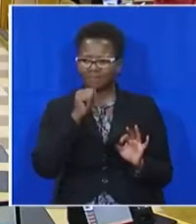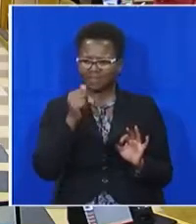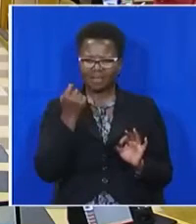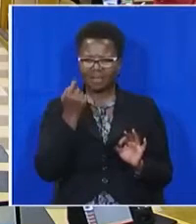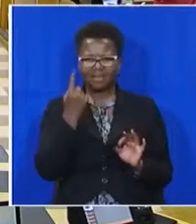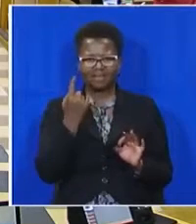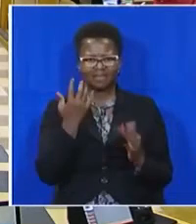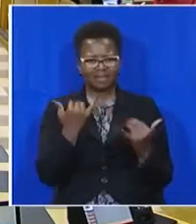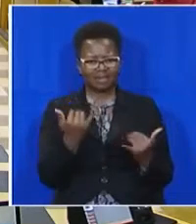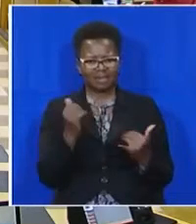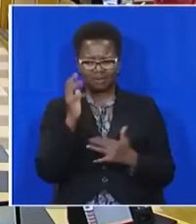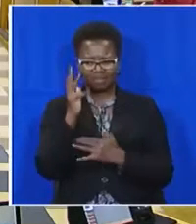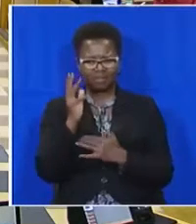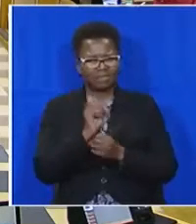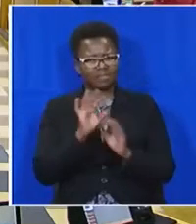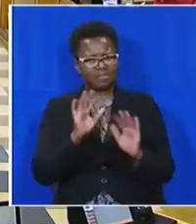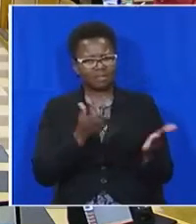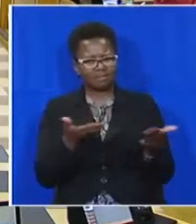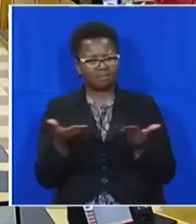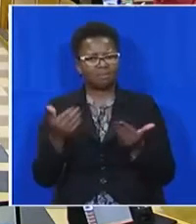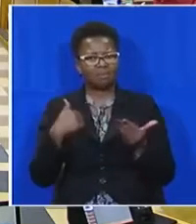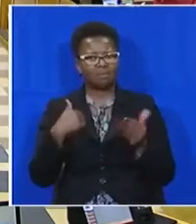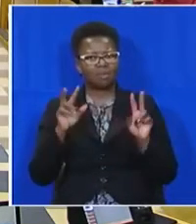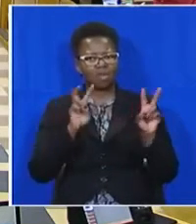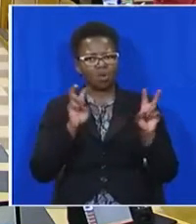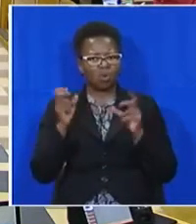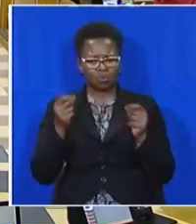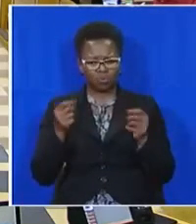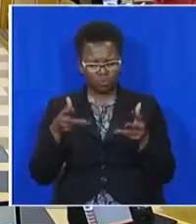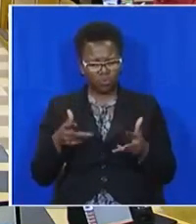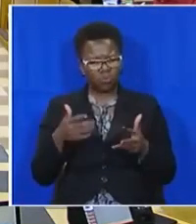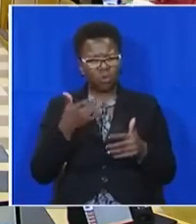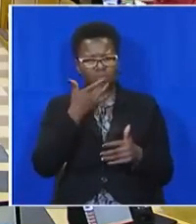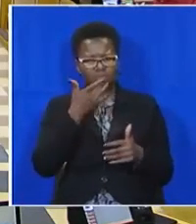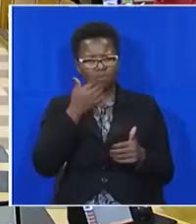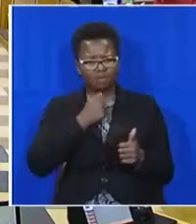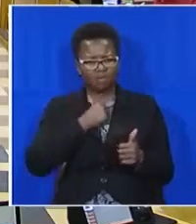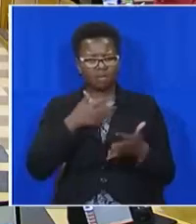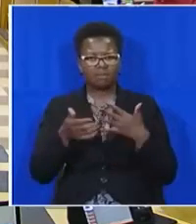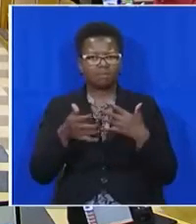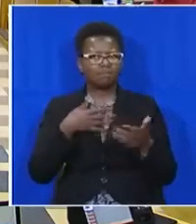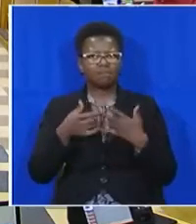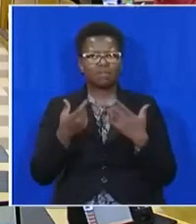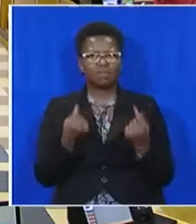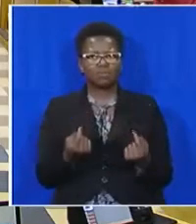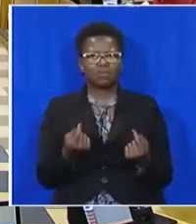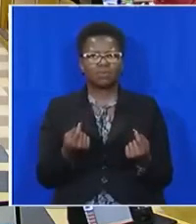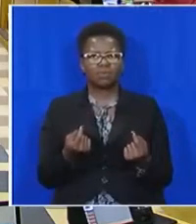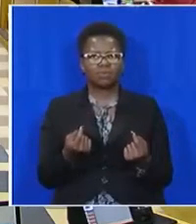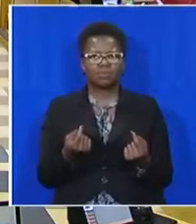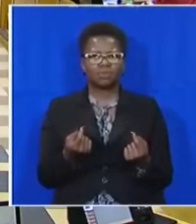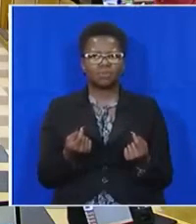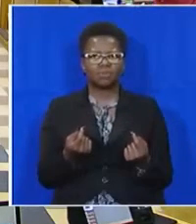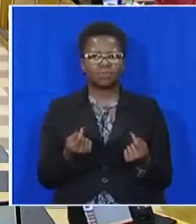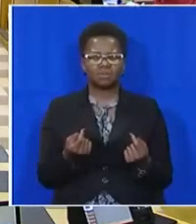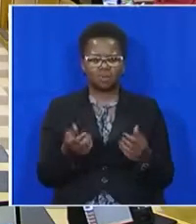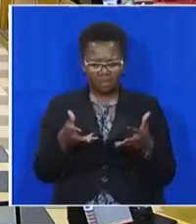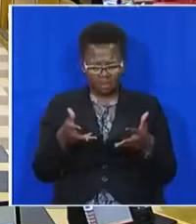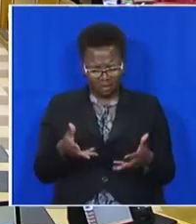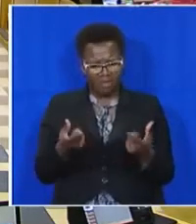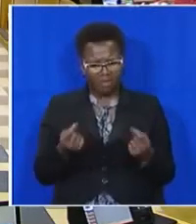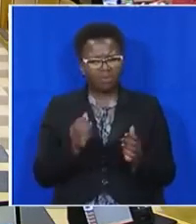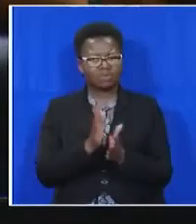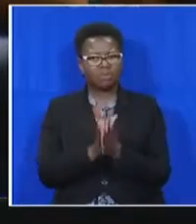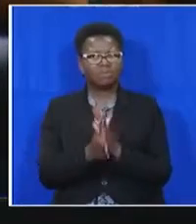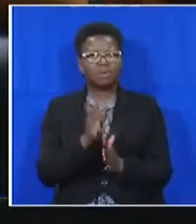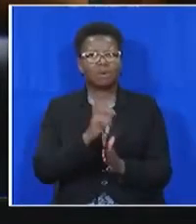introducing a speech and a context in which I so prefer, which I know is absolutely out Honourable of Member, order. that's And why, I therefore request- that's why I